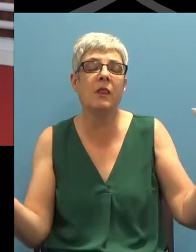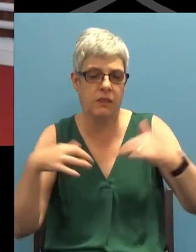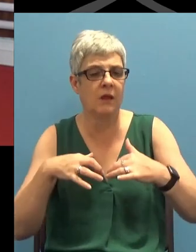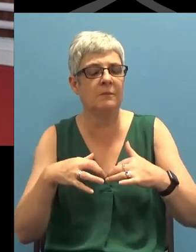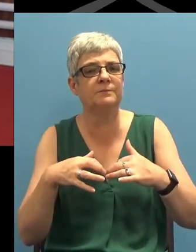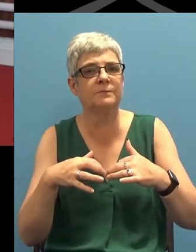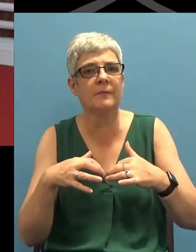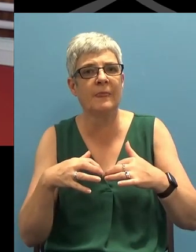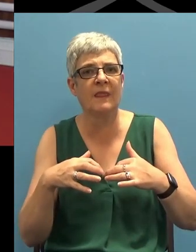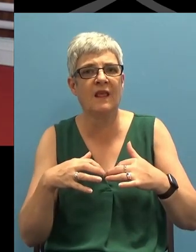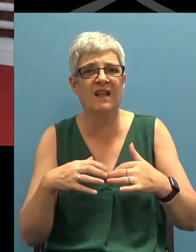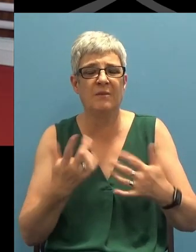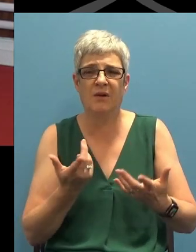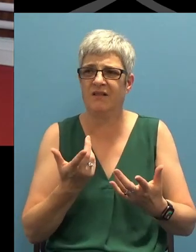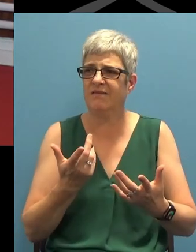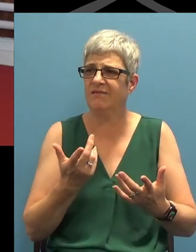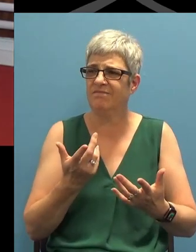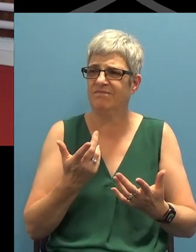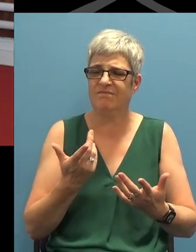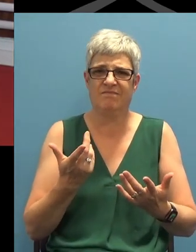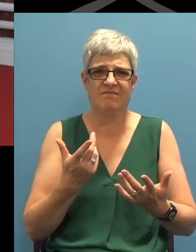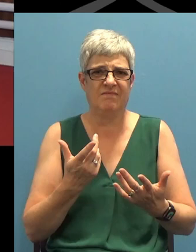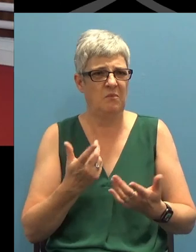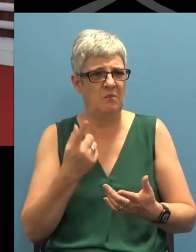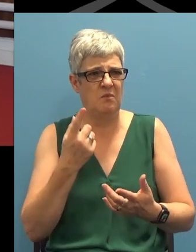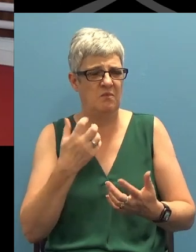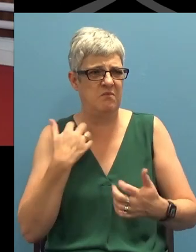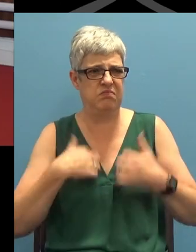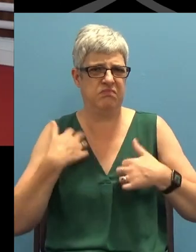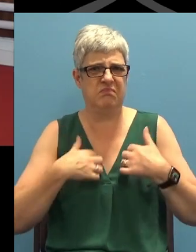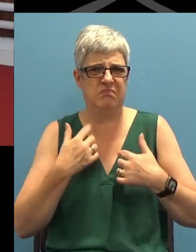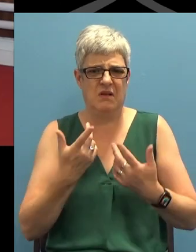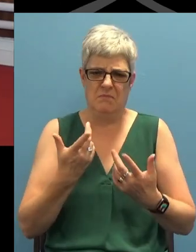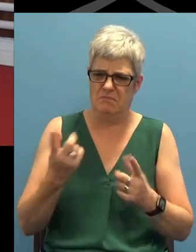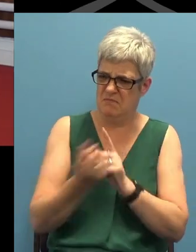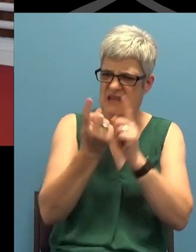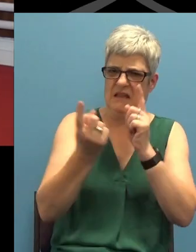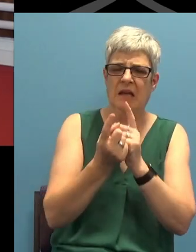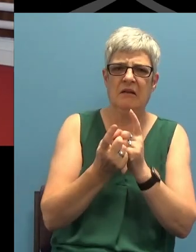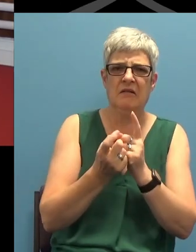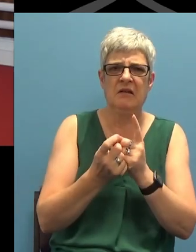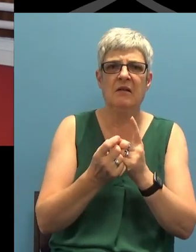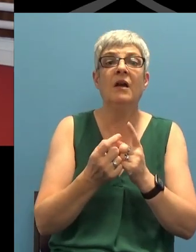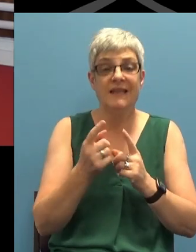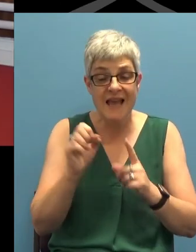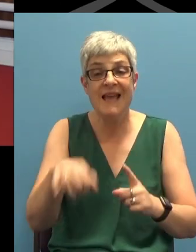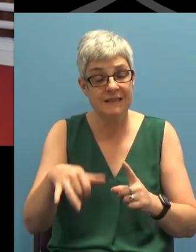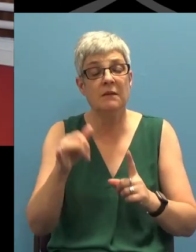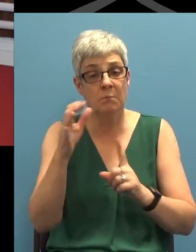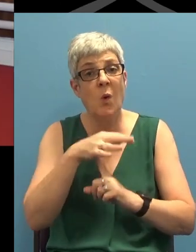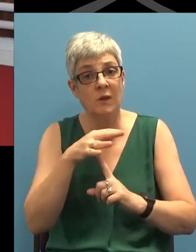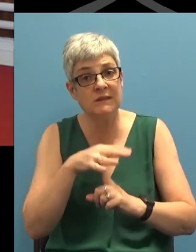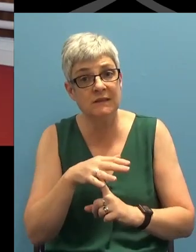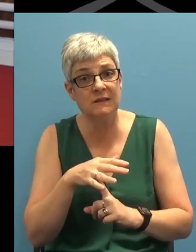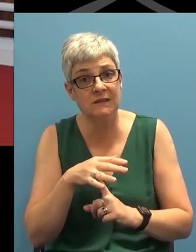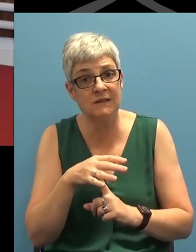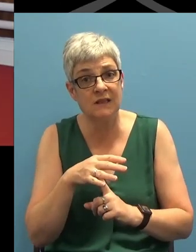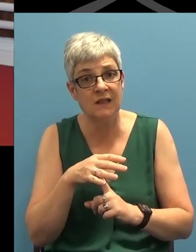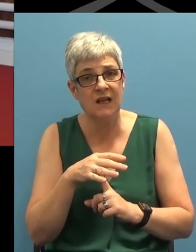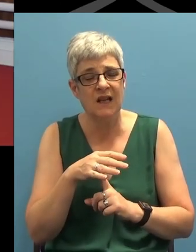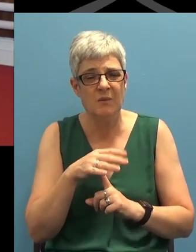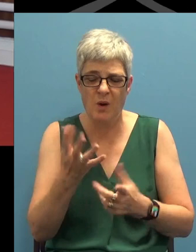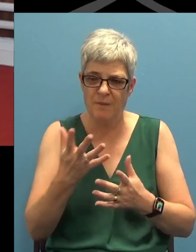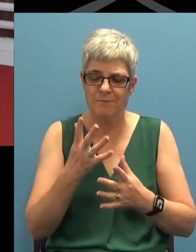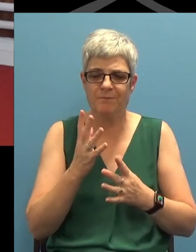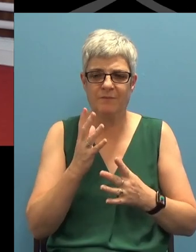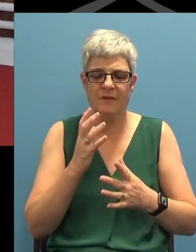And yet all this fuss that we make about meeting together, important as it is, and all the little